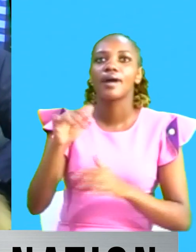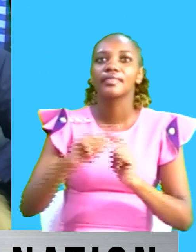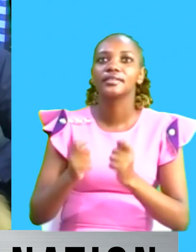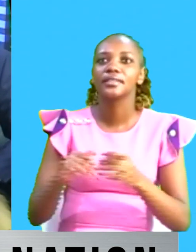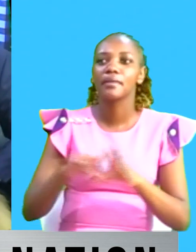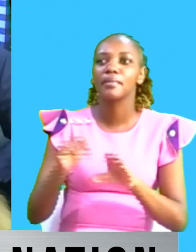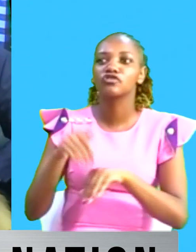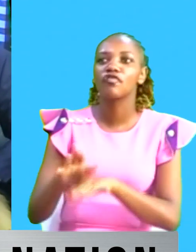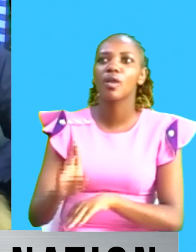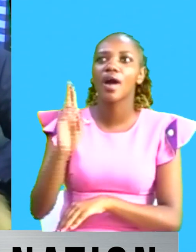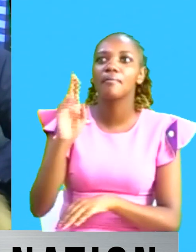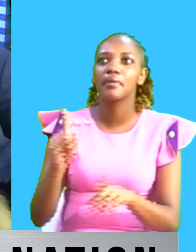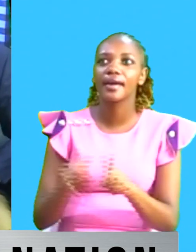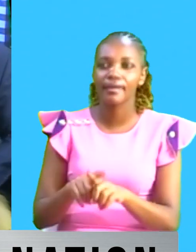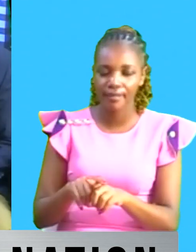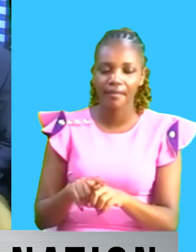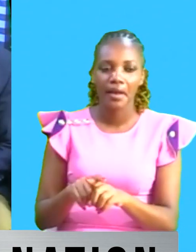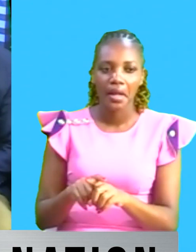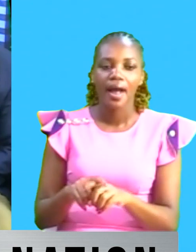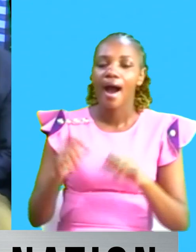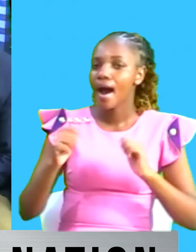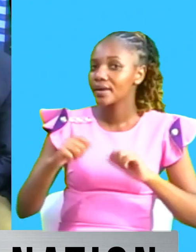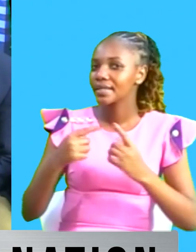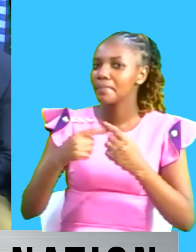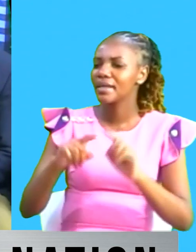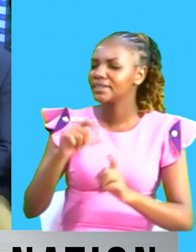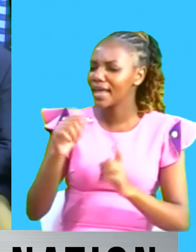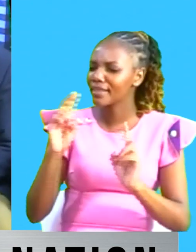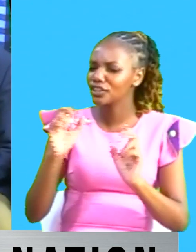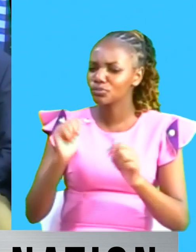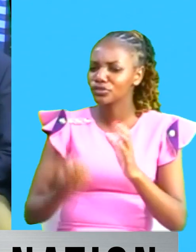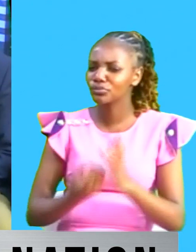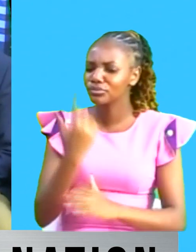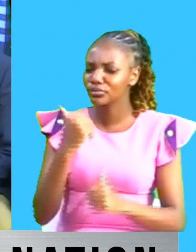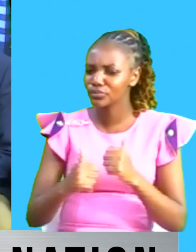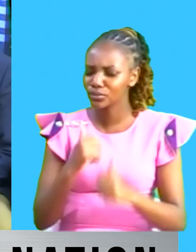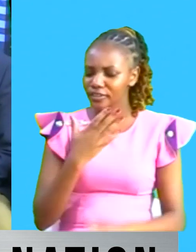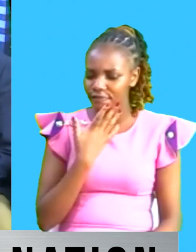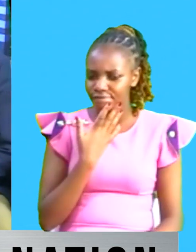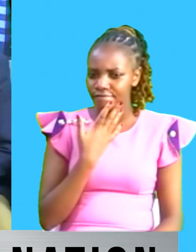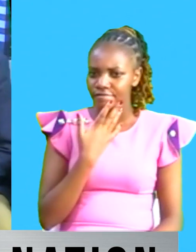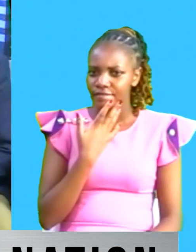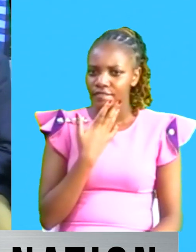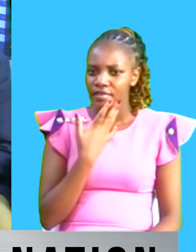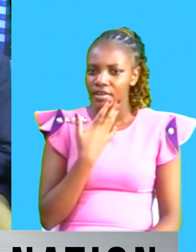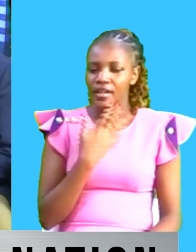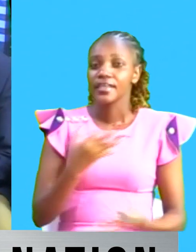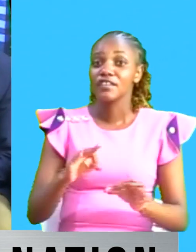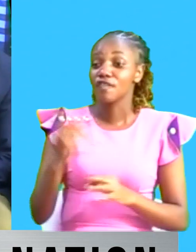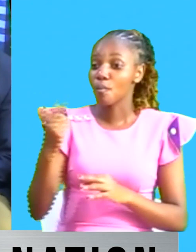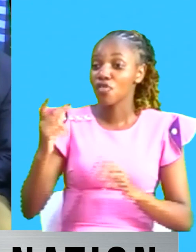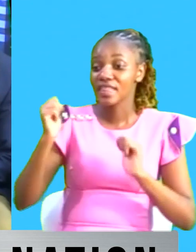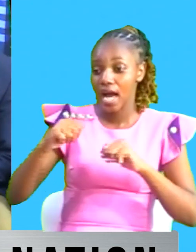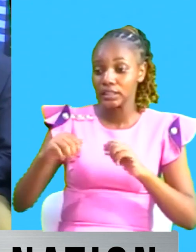up and seal the deal. The other issue that must happen is that for them to have agreed to meet,